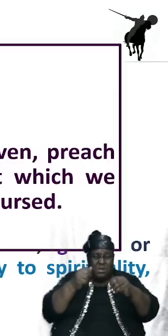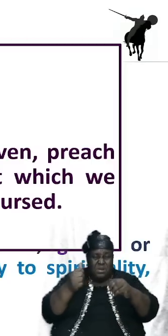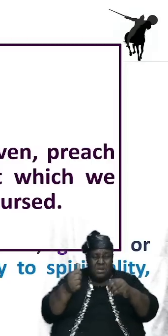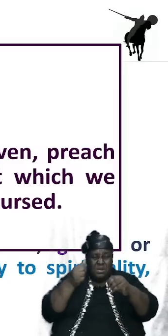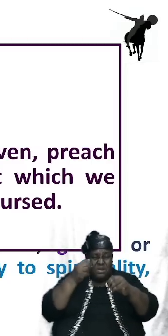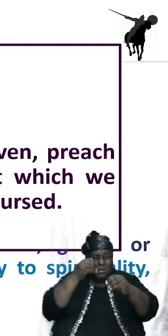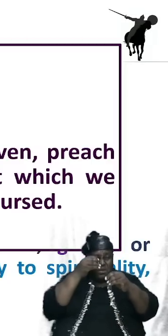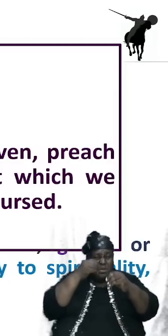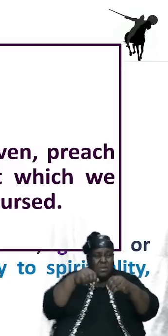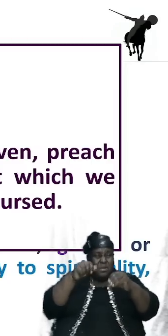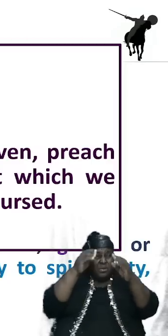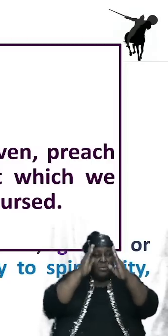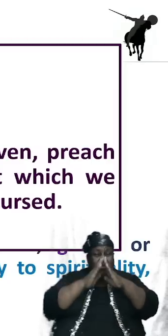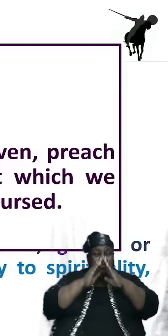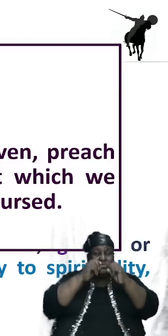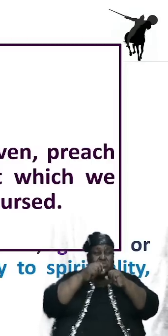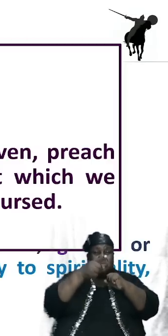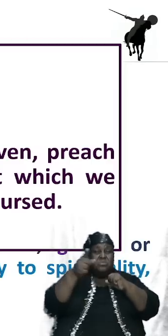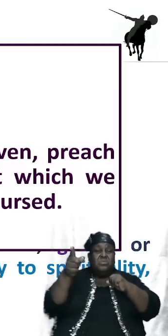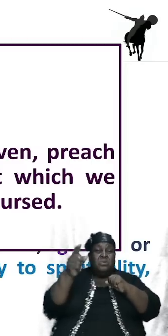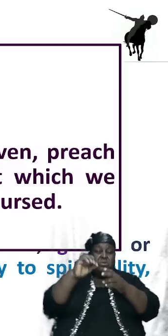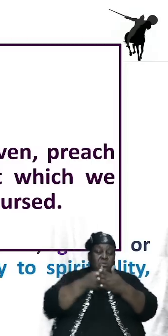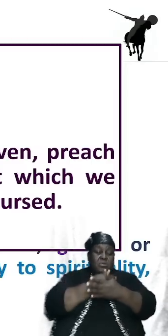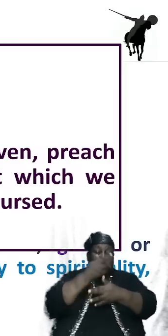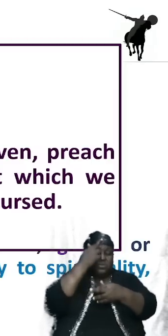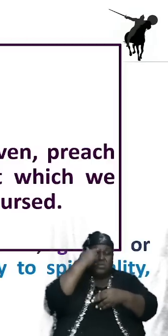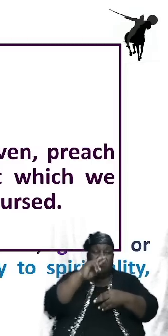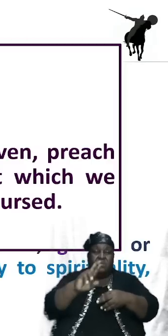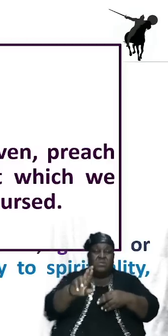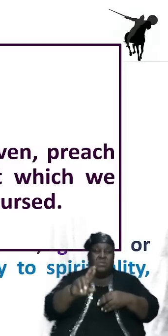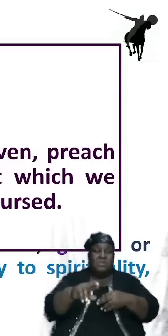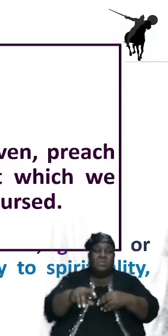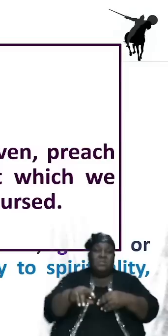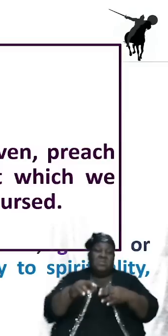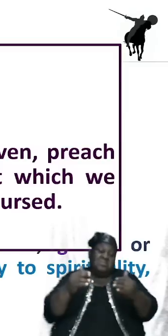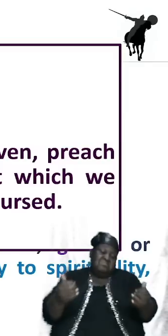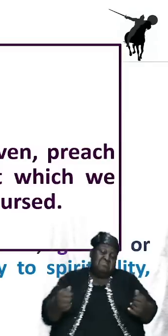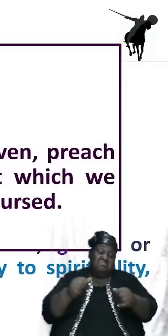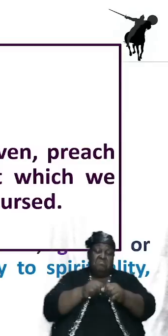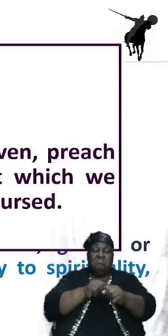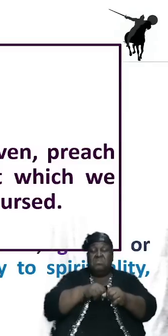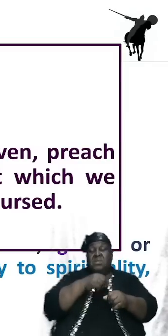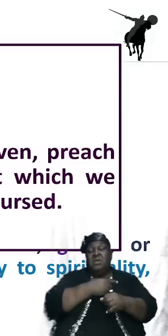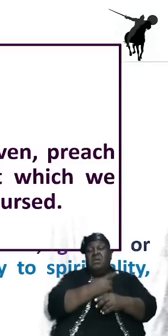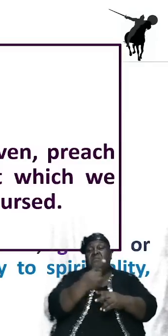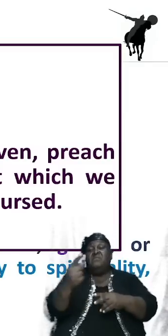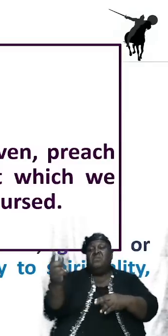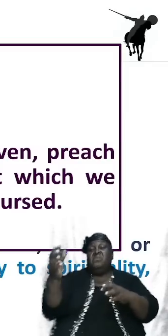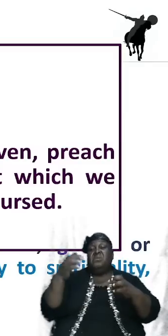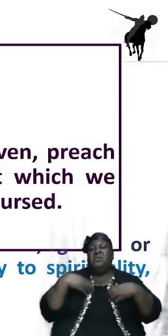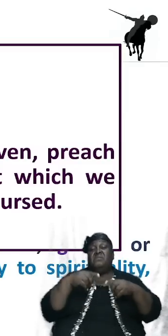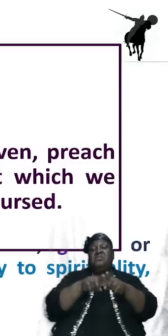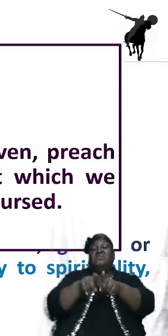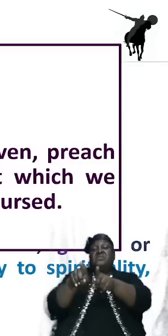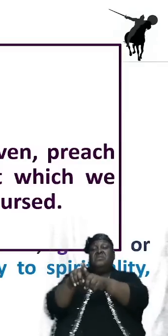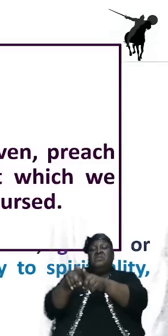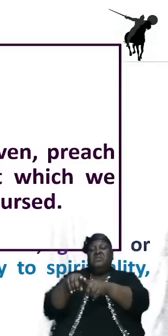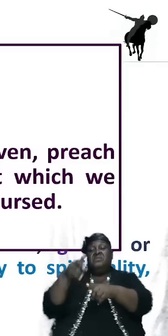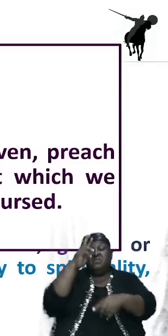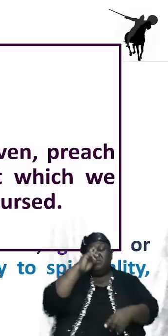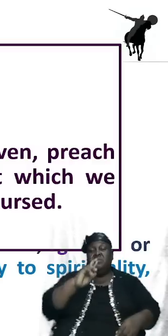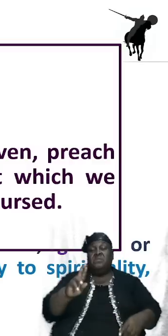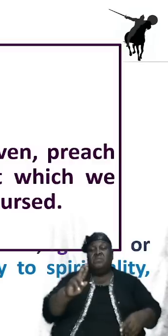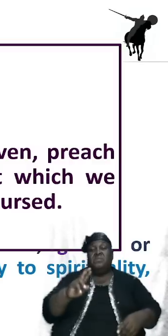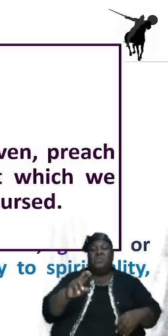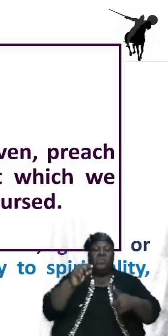a new revelation, that's what is happening today. Nowadays, everybody has a revelation in terms of what is what and what the word of God says.